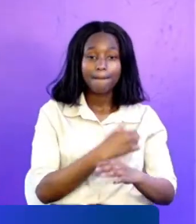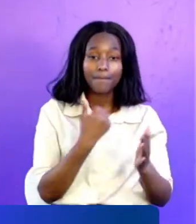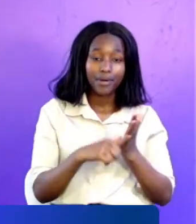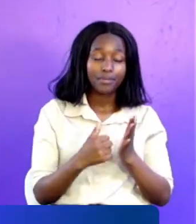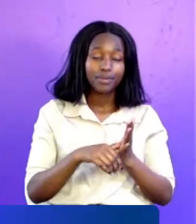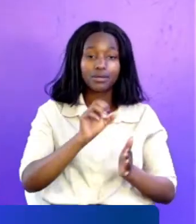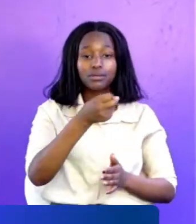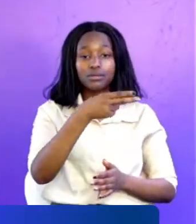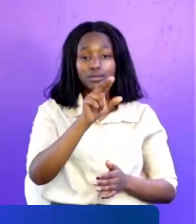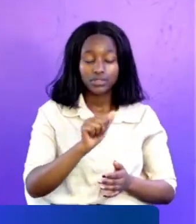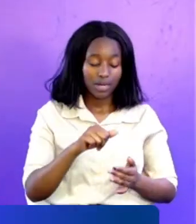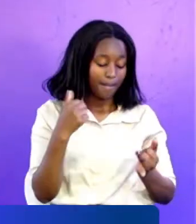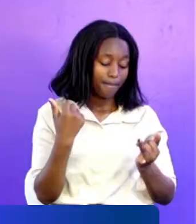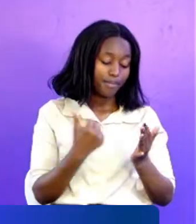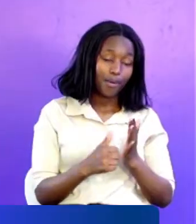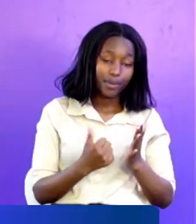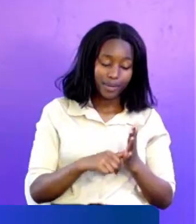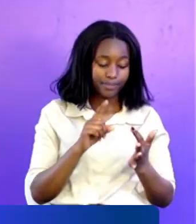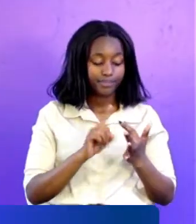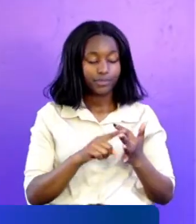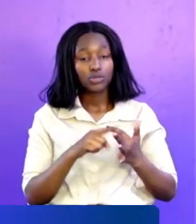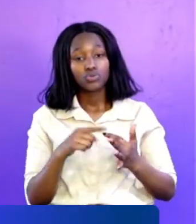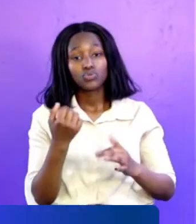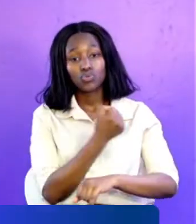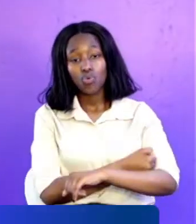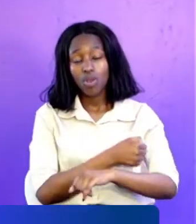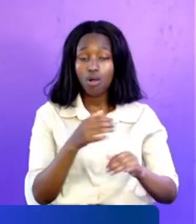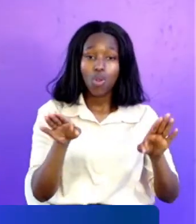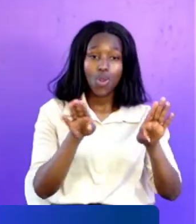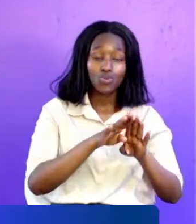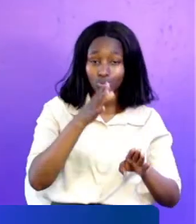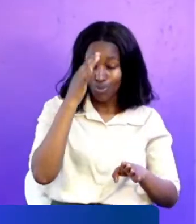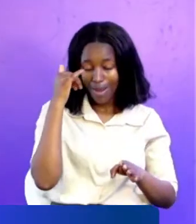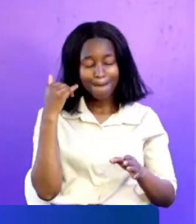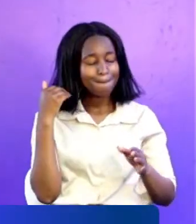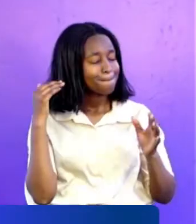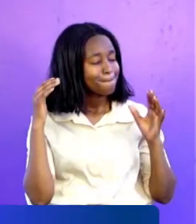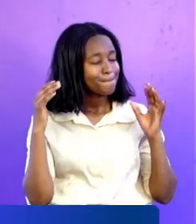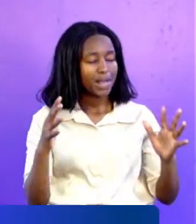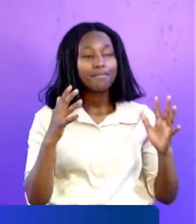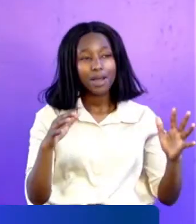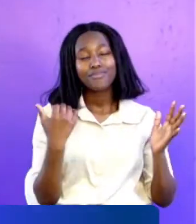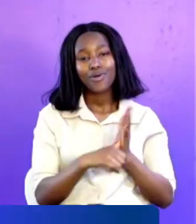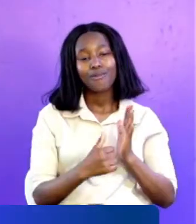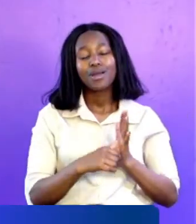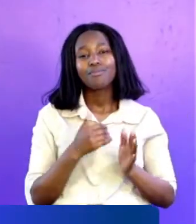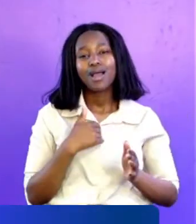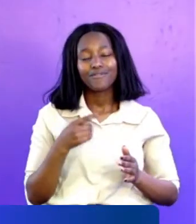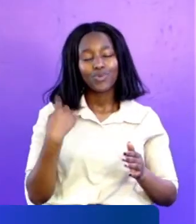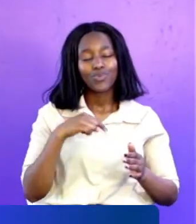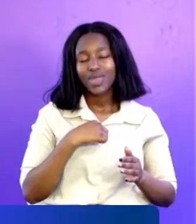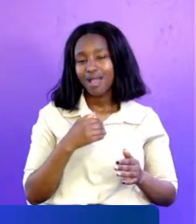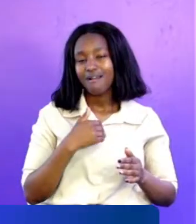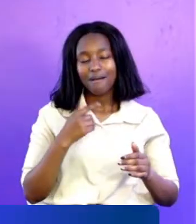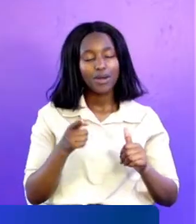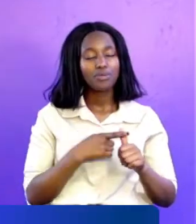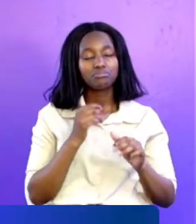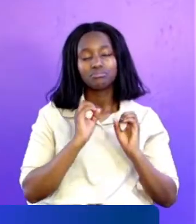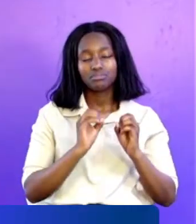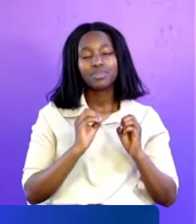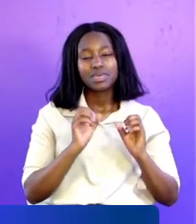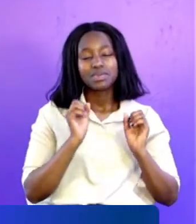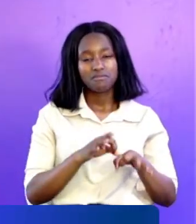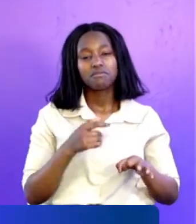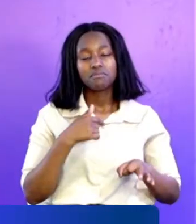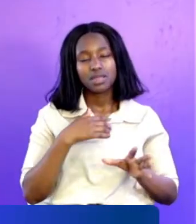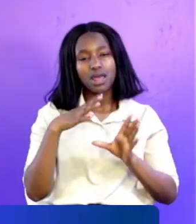a problem. People cannot afford healthcare. Why don't we focus on the priorities, Alan? I don't think that building a village home